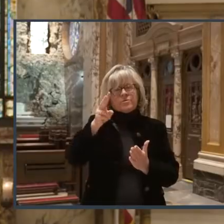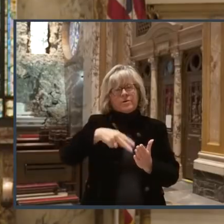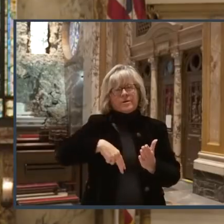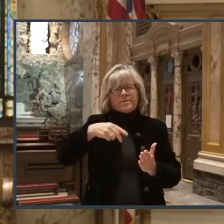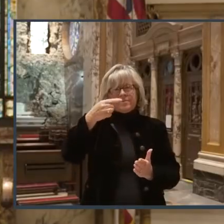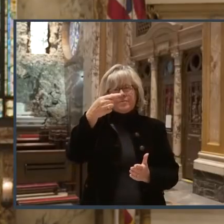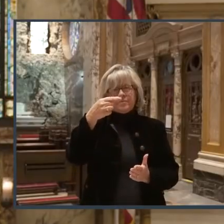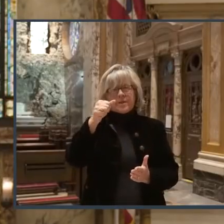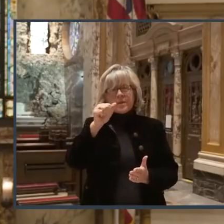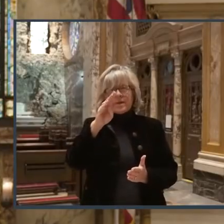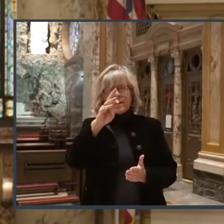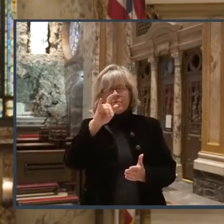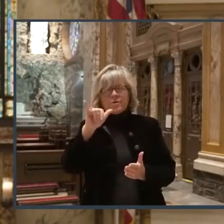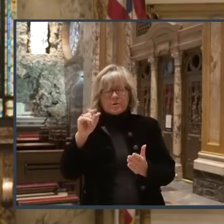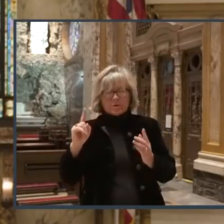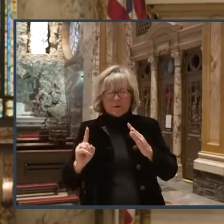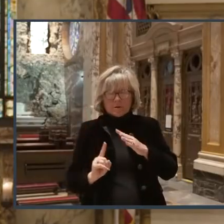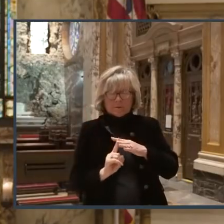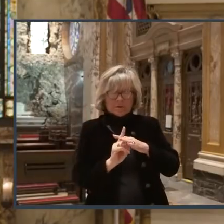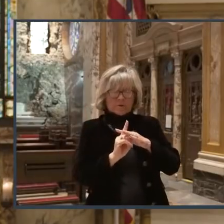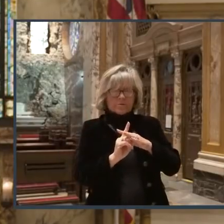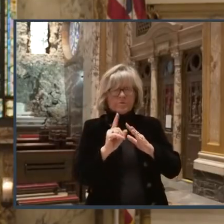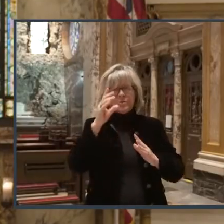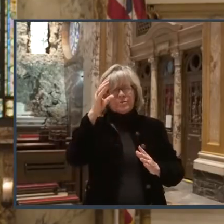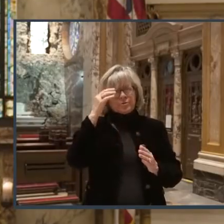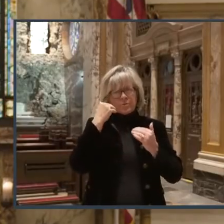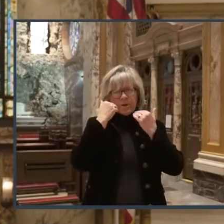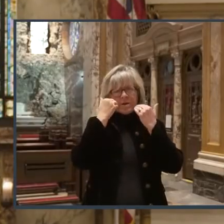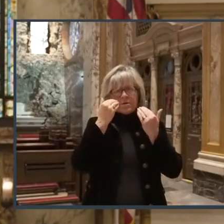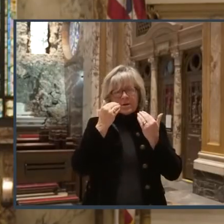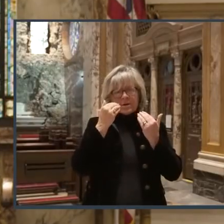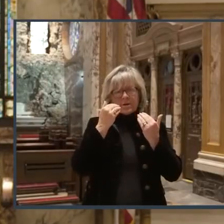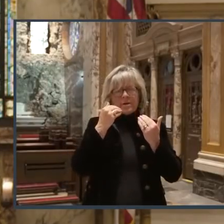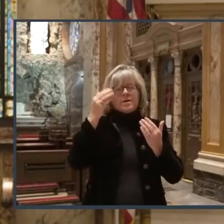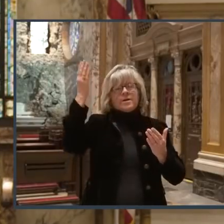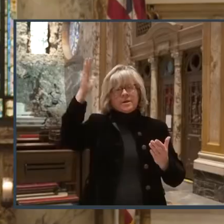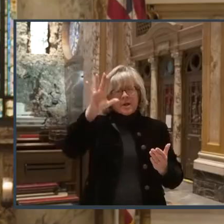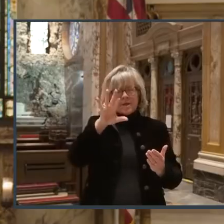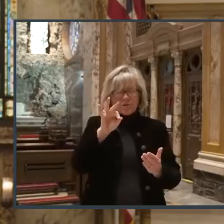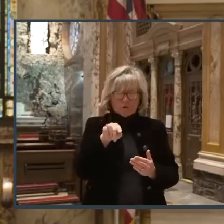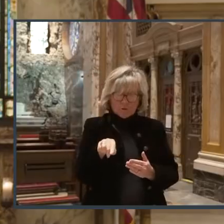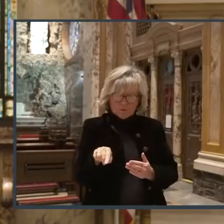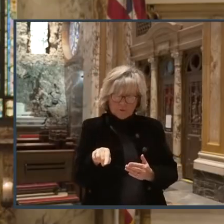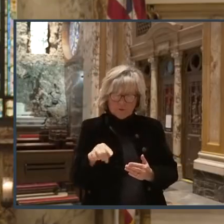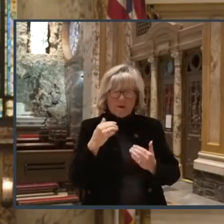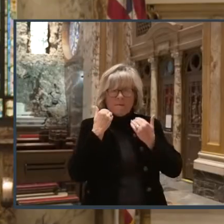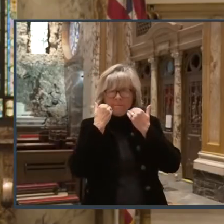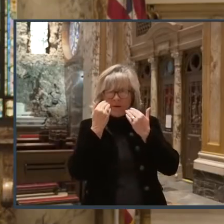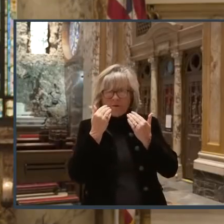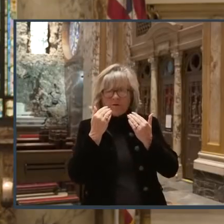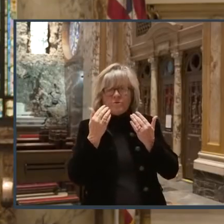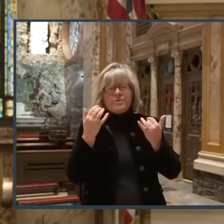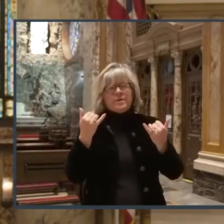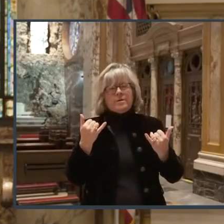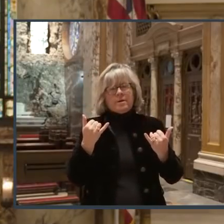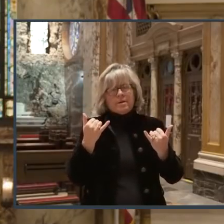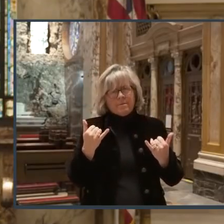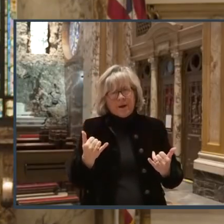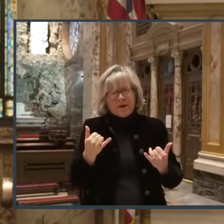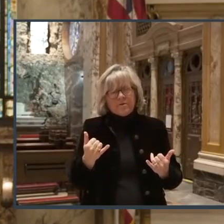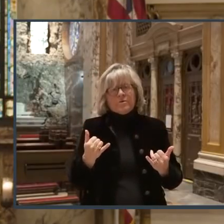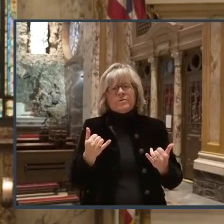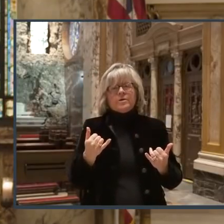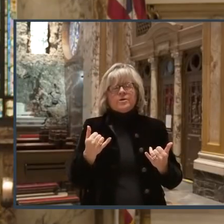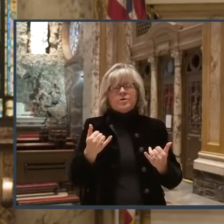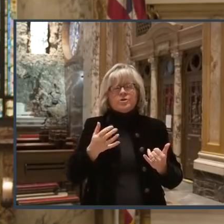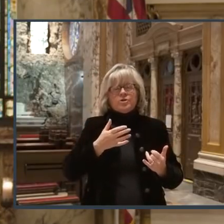Gabriel appears to Mary to declare that God has chosen her to be the mother of the Messiah. She